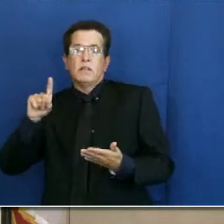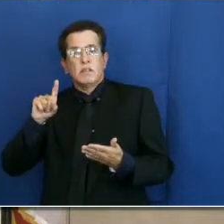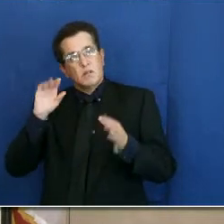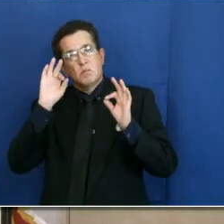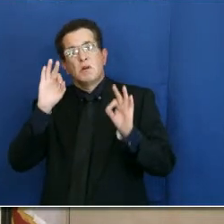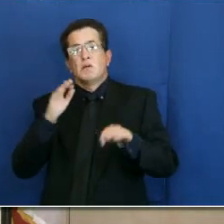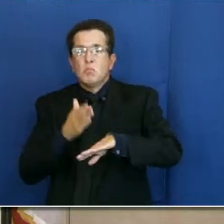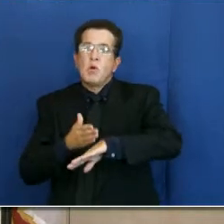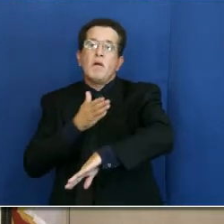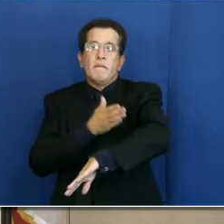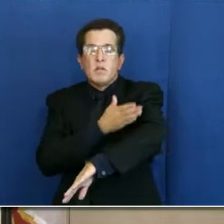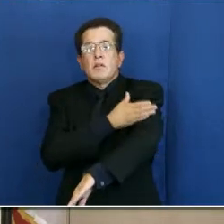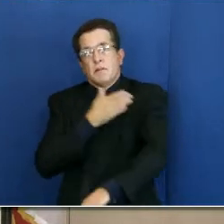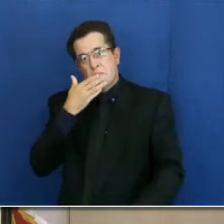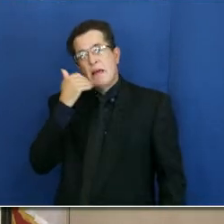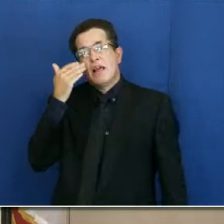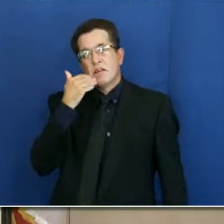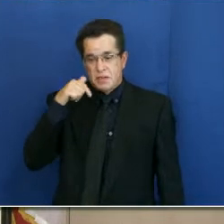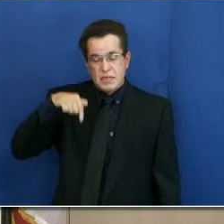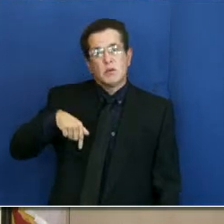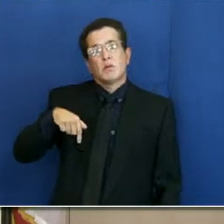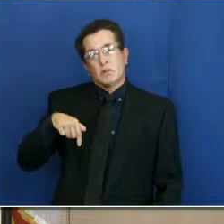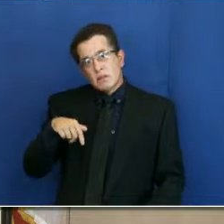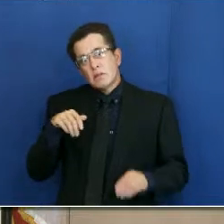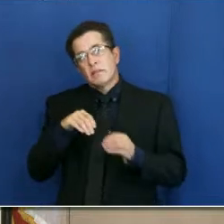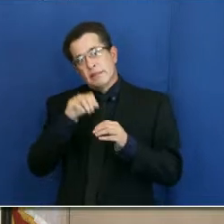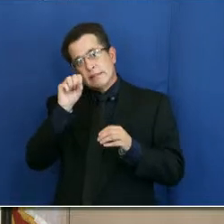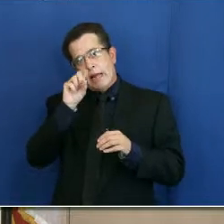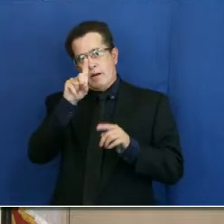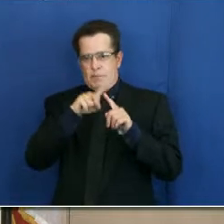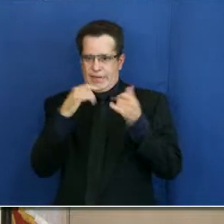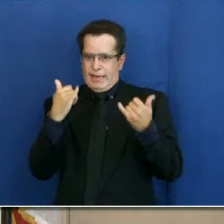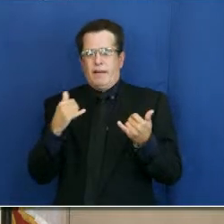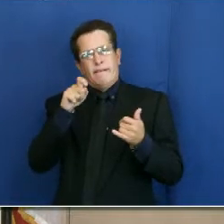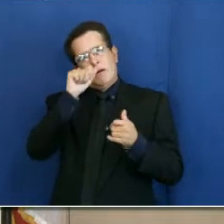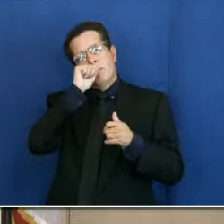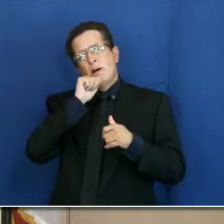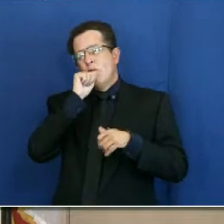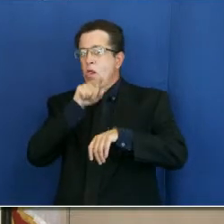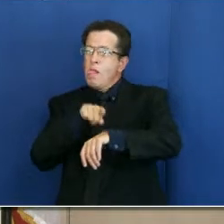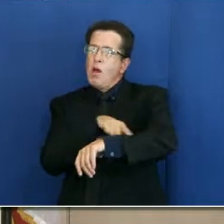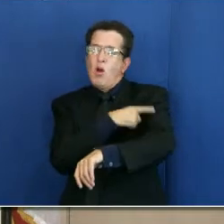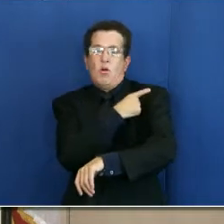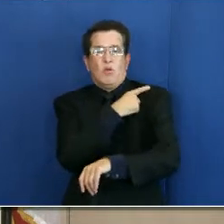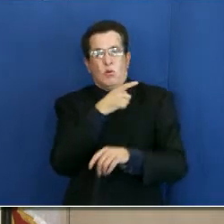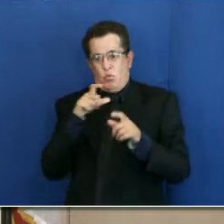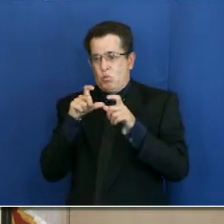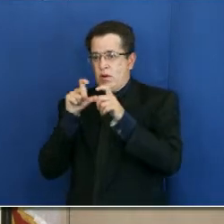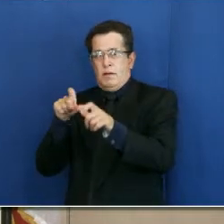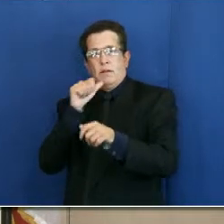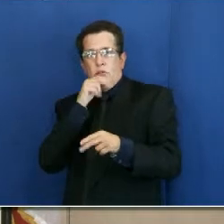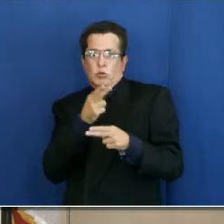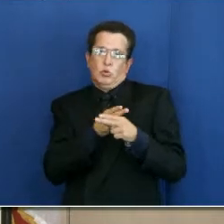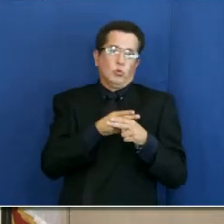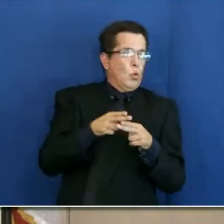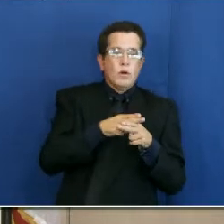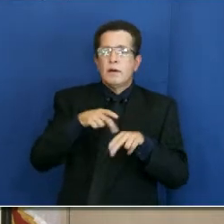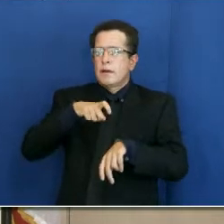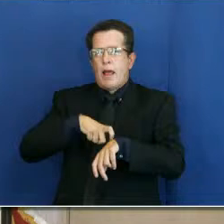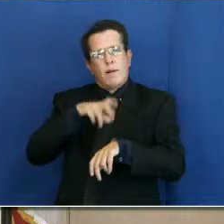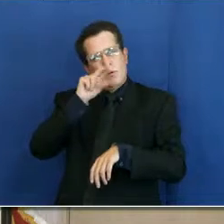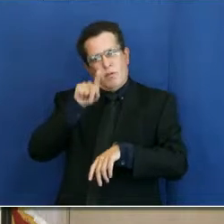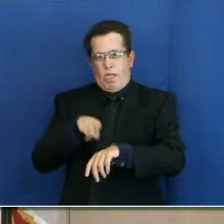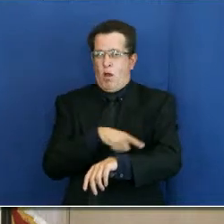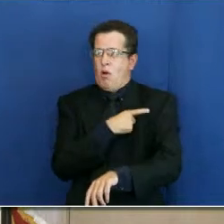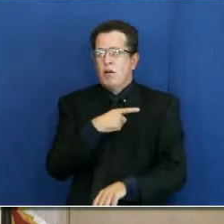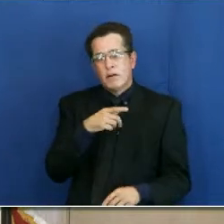what we're doing. But we are in the middle of a marathon. It is not a sprint to a finish line that is right in front